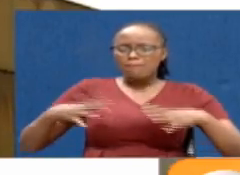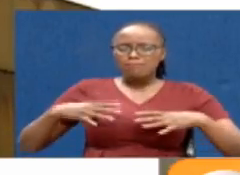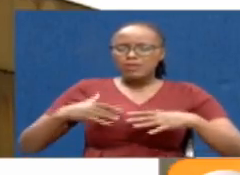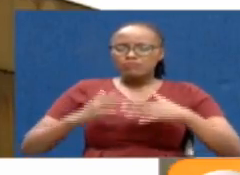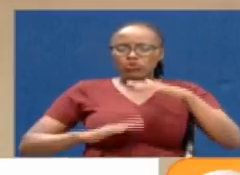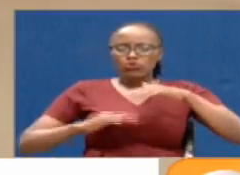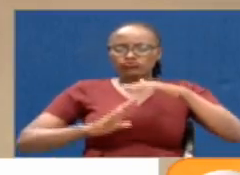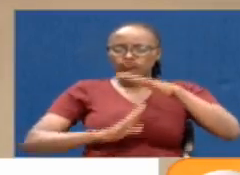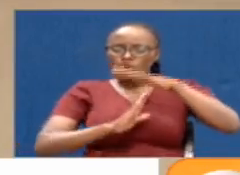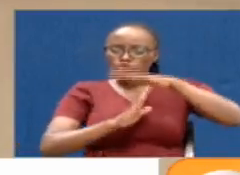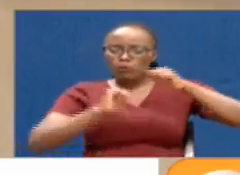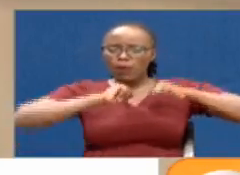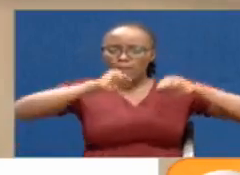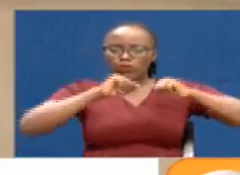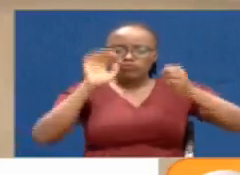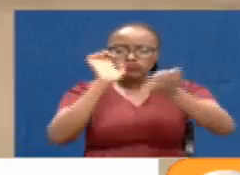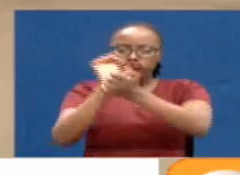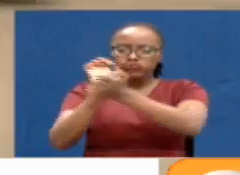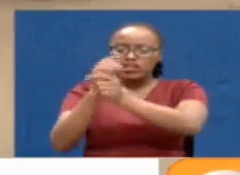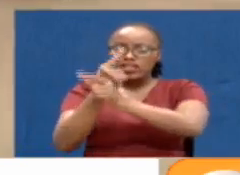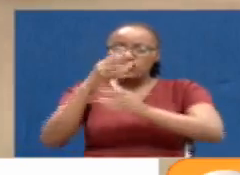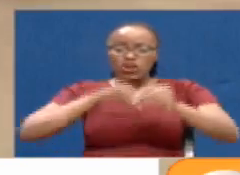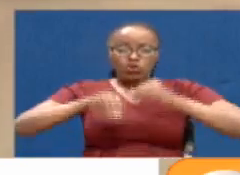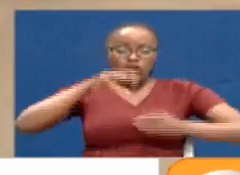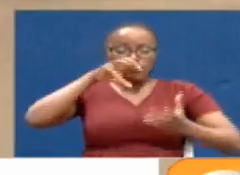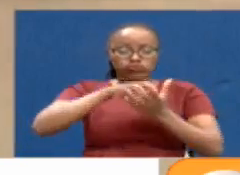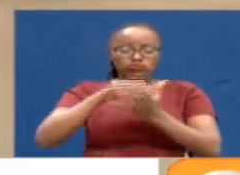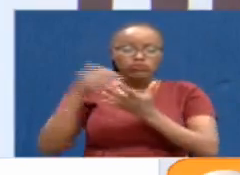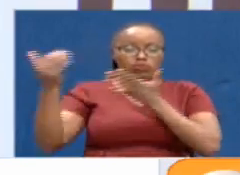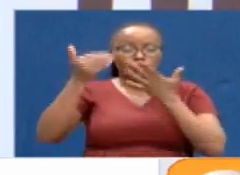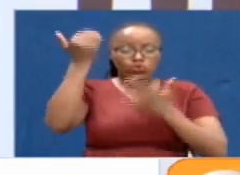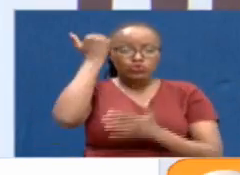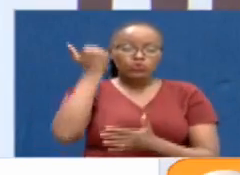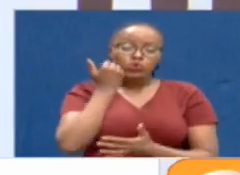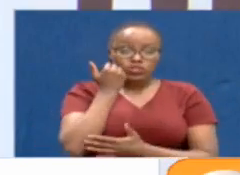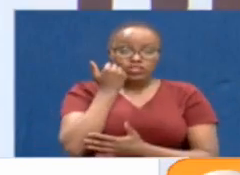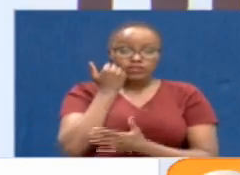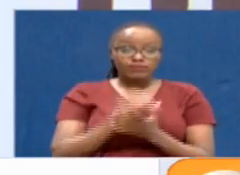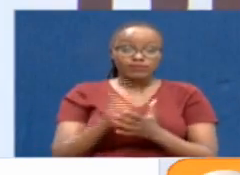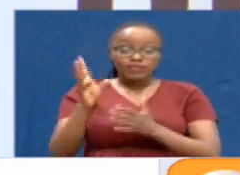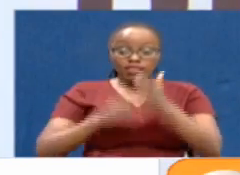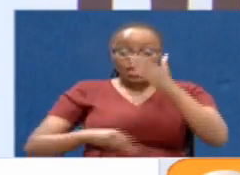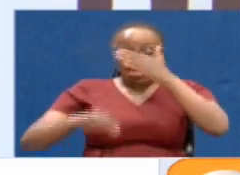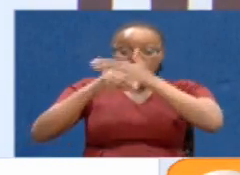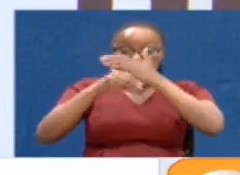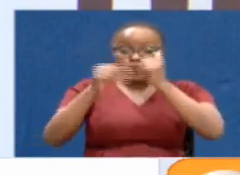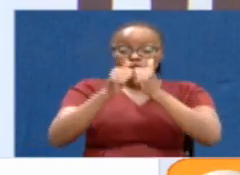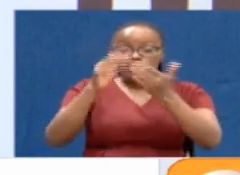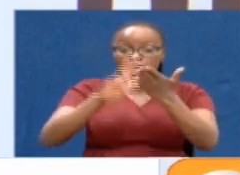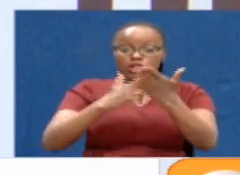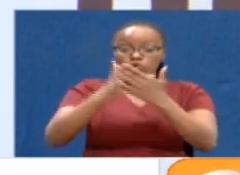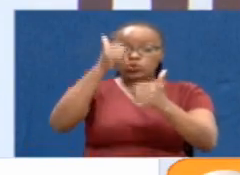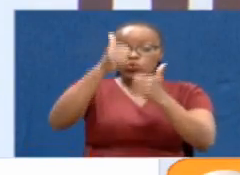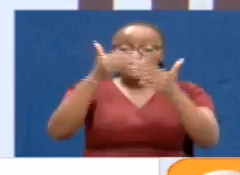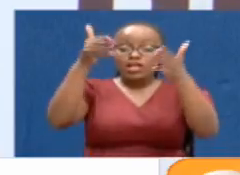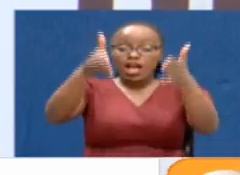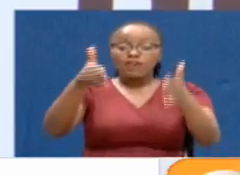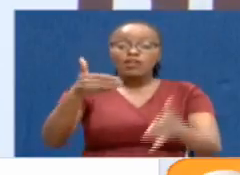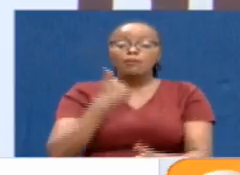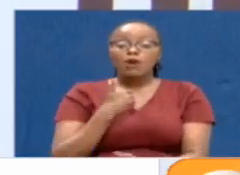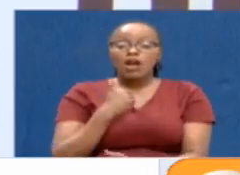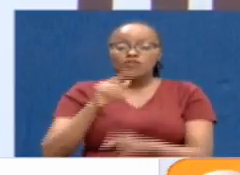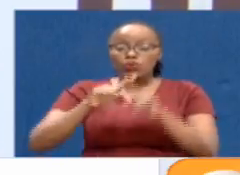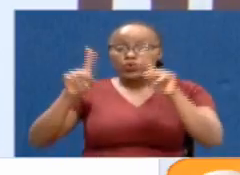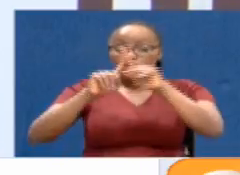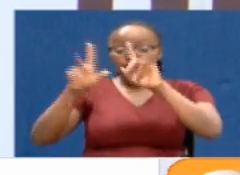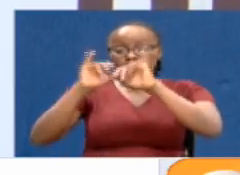made by the DCI on numerous graft cases being brought to the courts. An increase in the resources that are being availed to